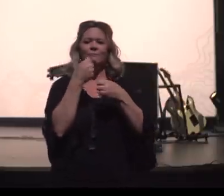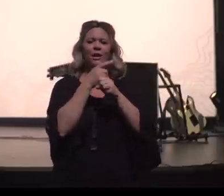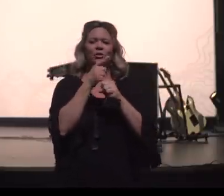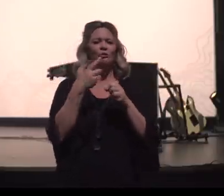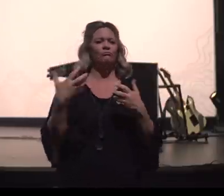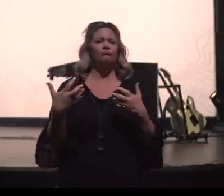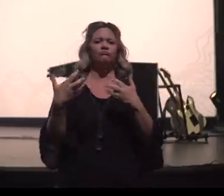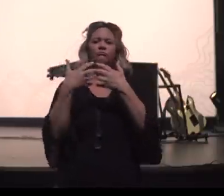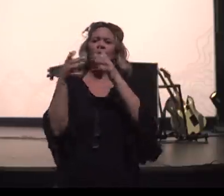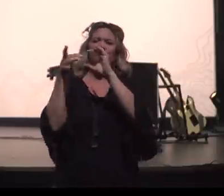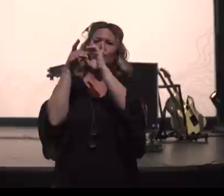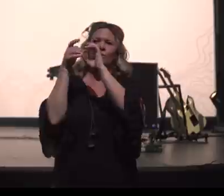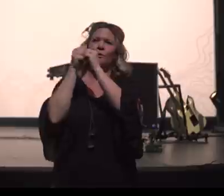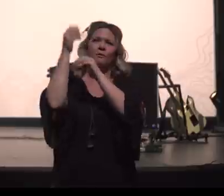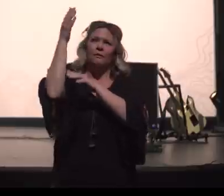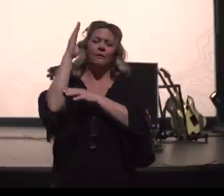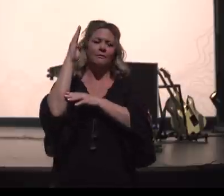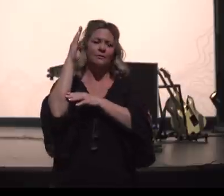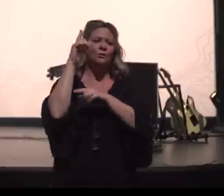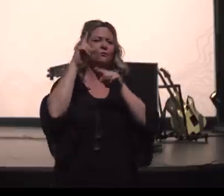Jesus and his forgiveness actually does.